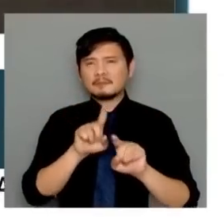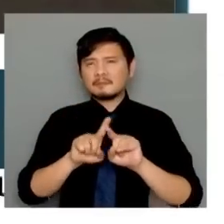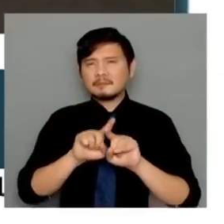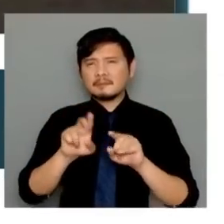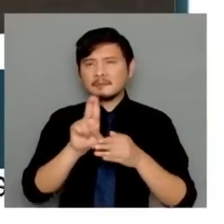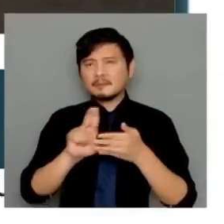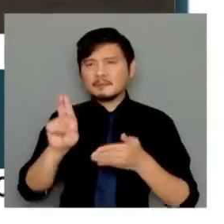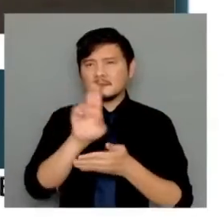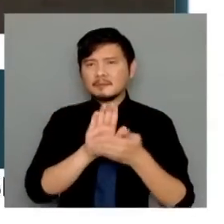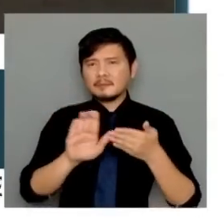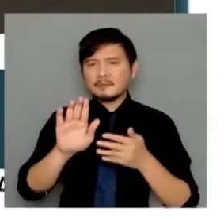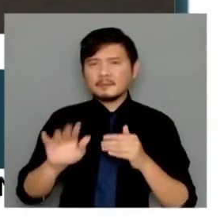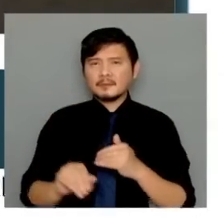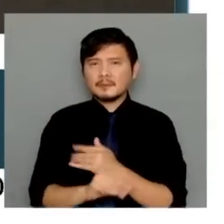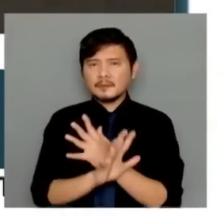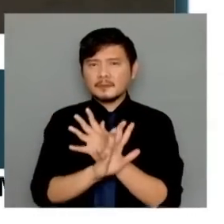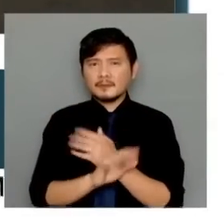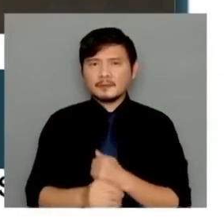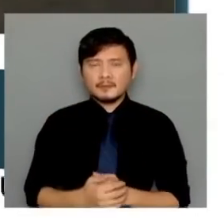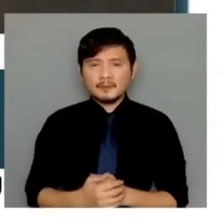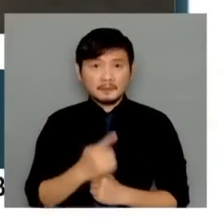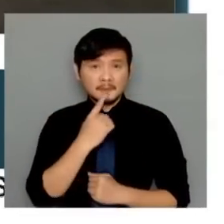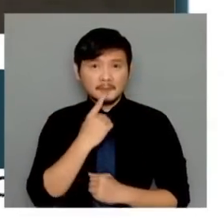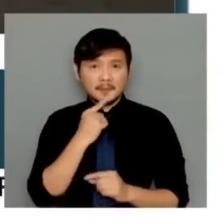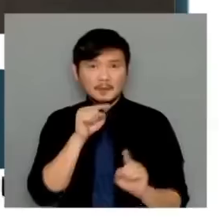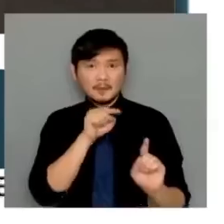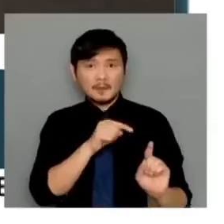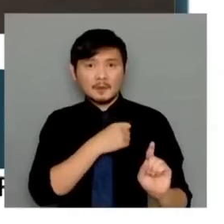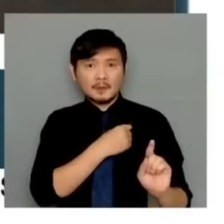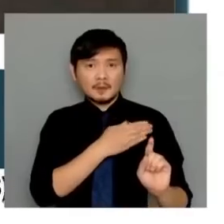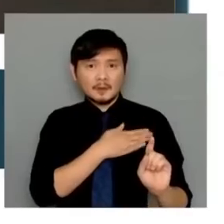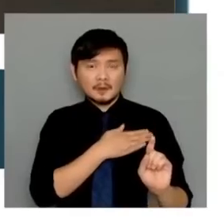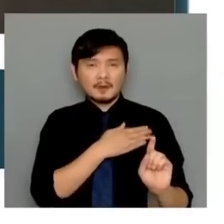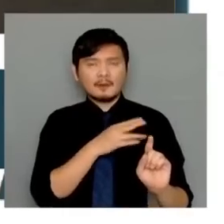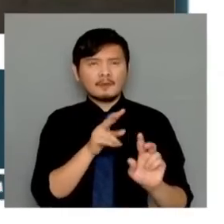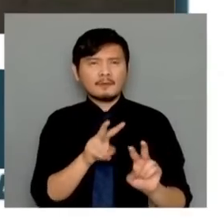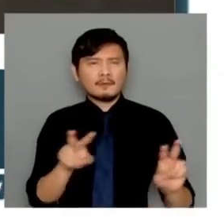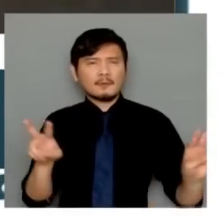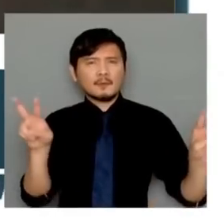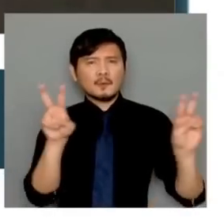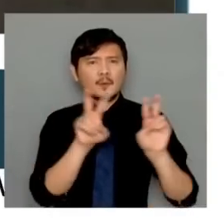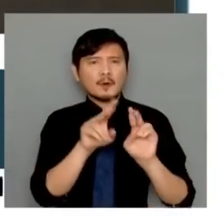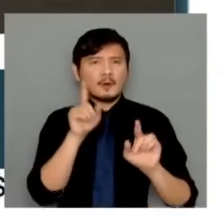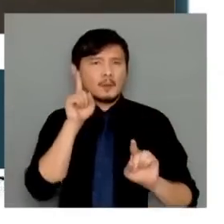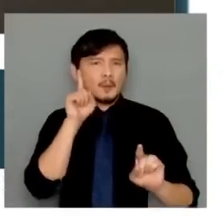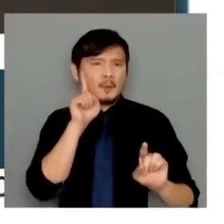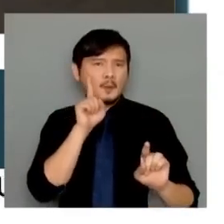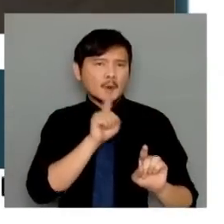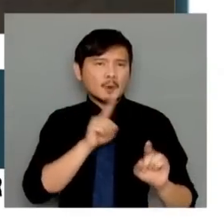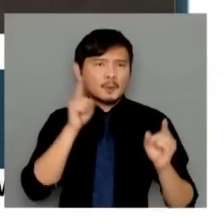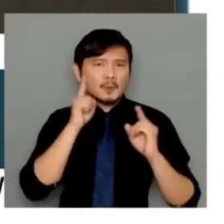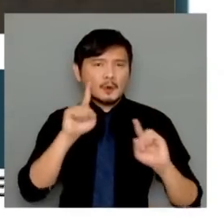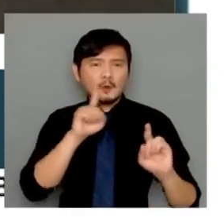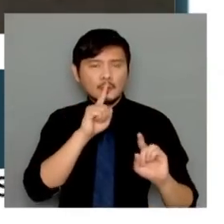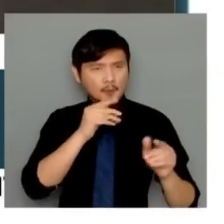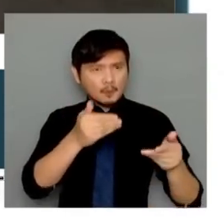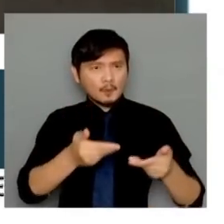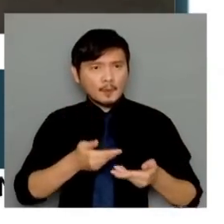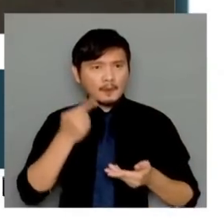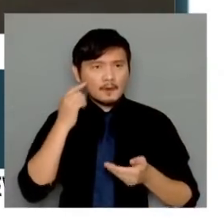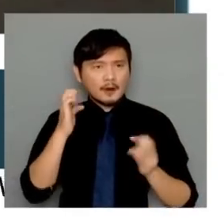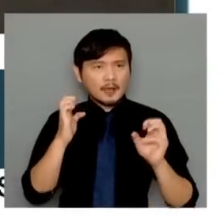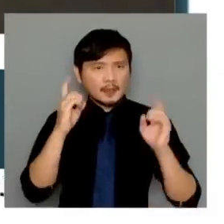that she actually values efficiency, which is something that we welcome in the private education sector. She's